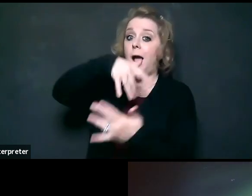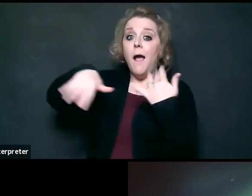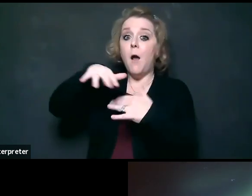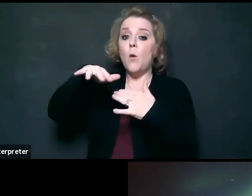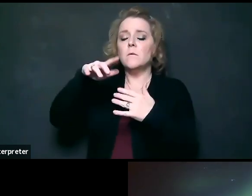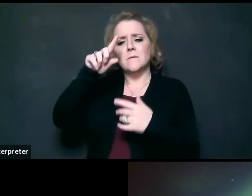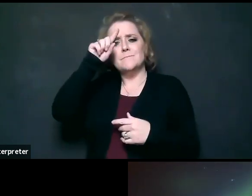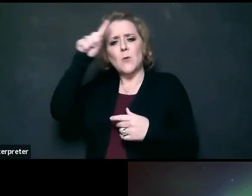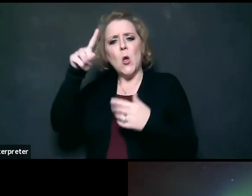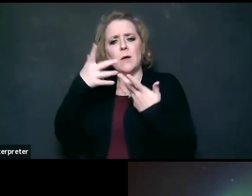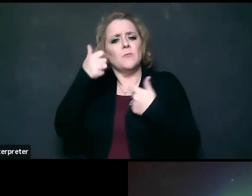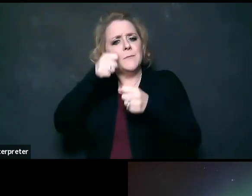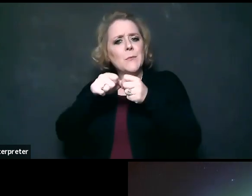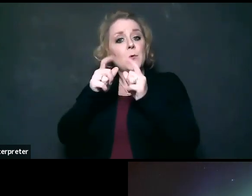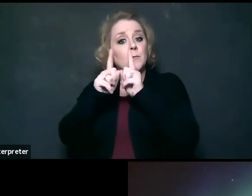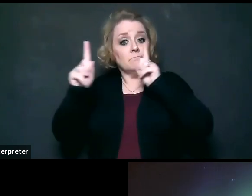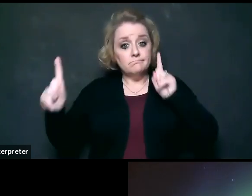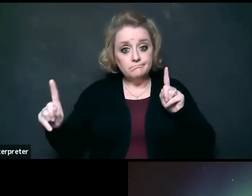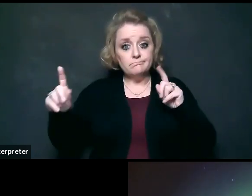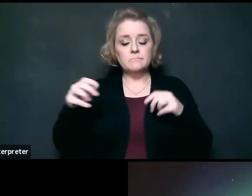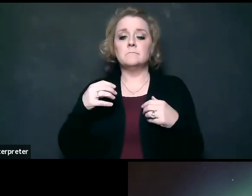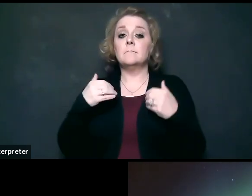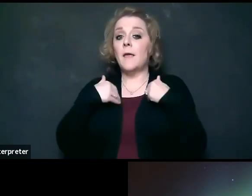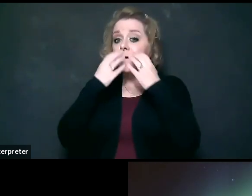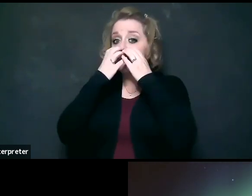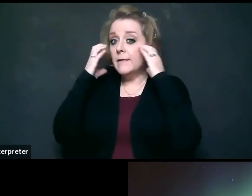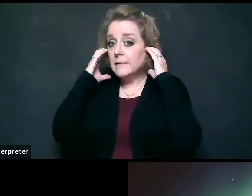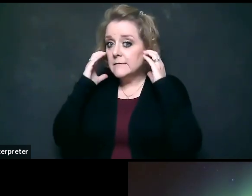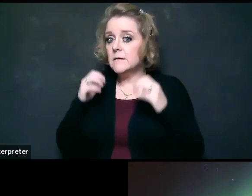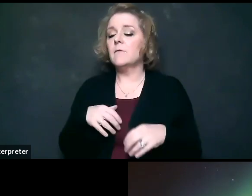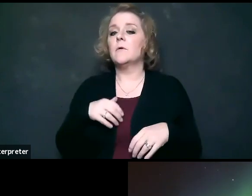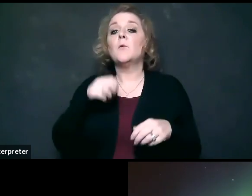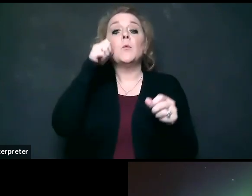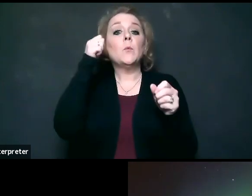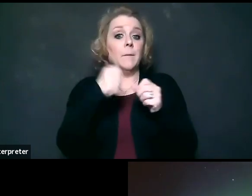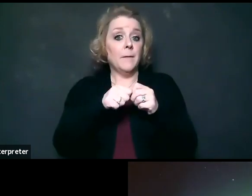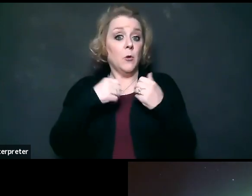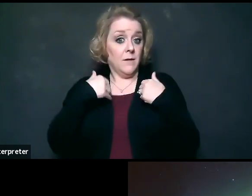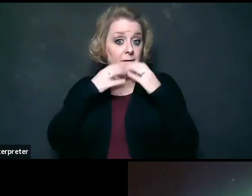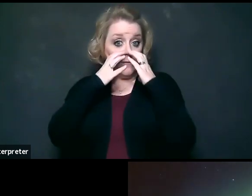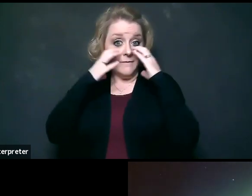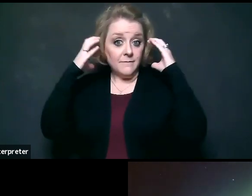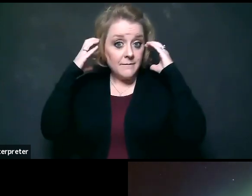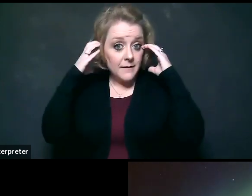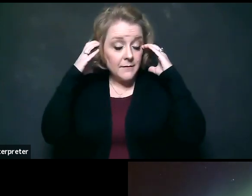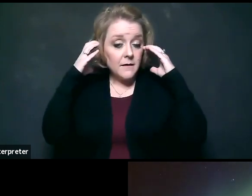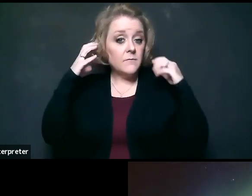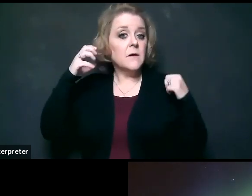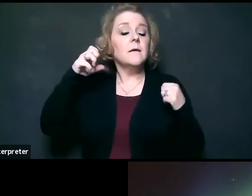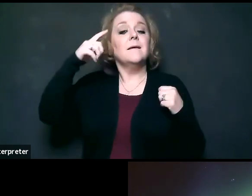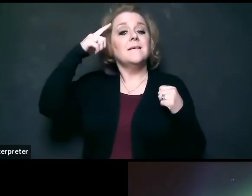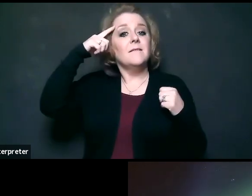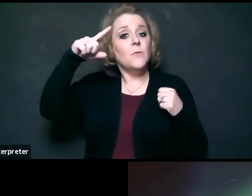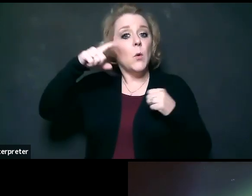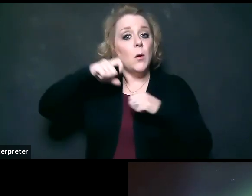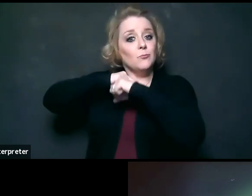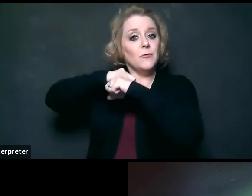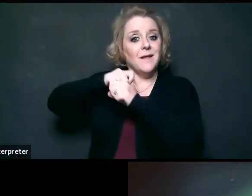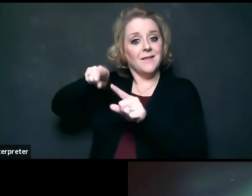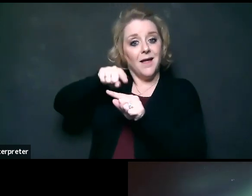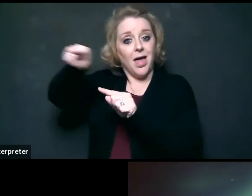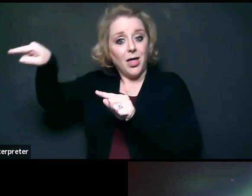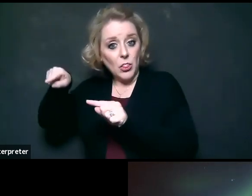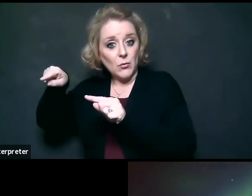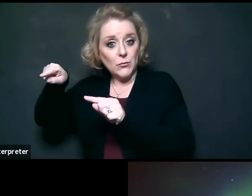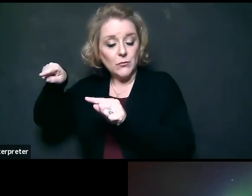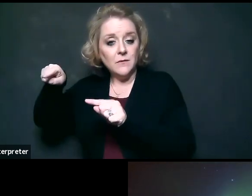practice social distancing, and wear a face covering. Remember, wearing a face covering is done to protect others in case you're